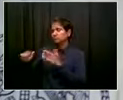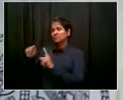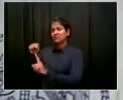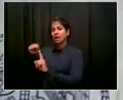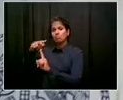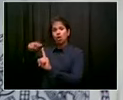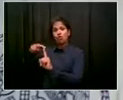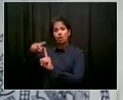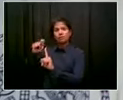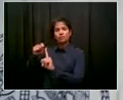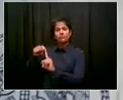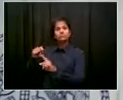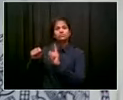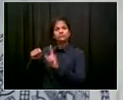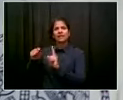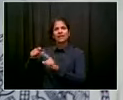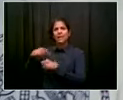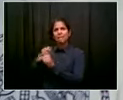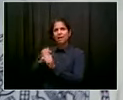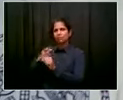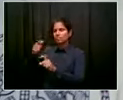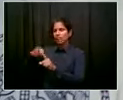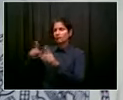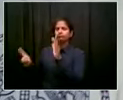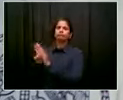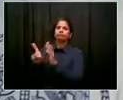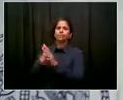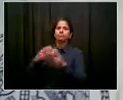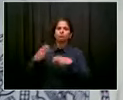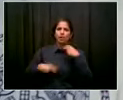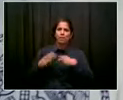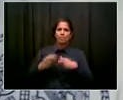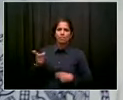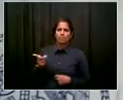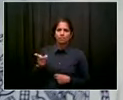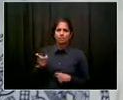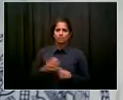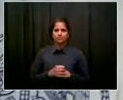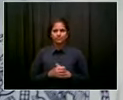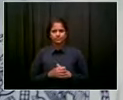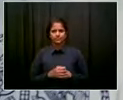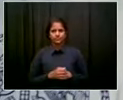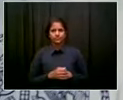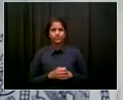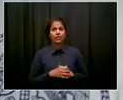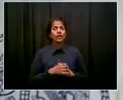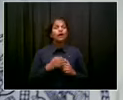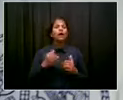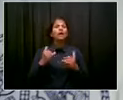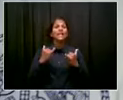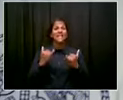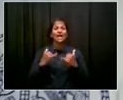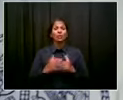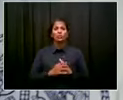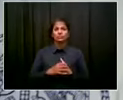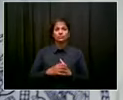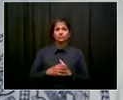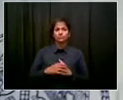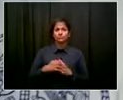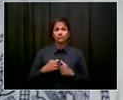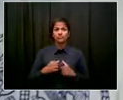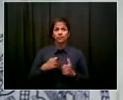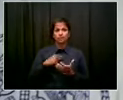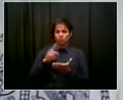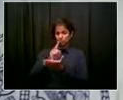it with the city jails so the reason we're talking about today is for weeks and weeks we've been trying to create some momentum in albany we finally have that momentum